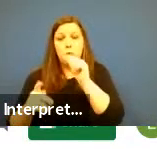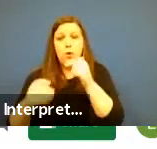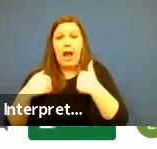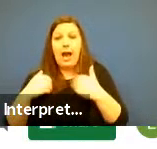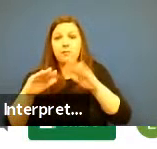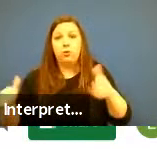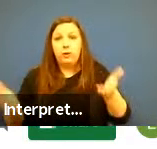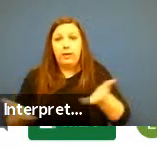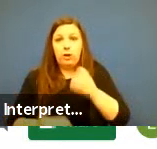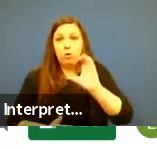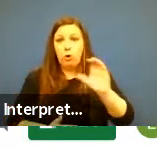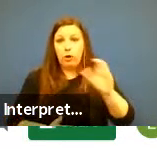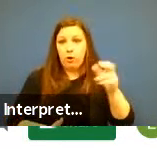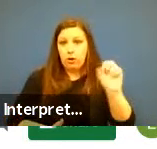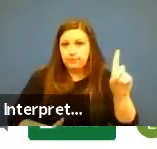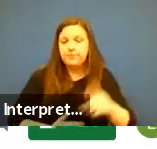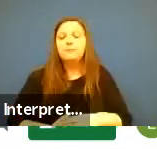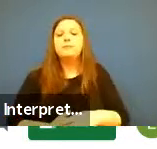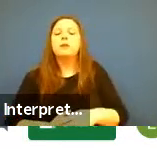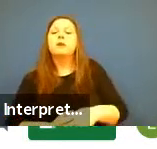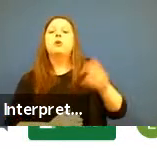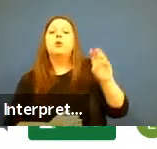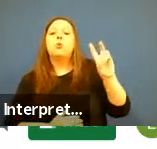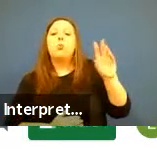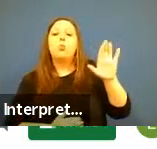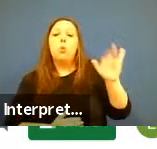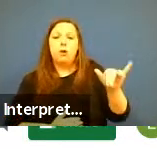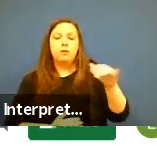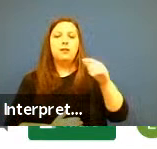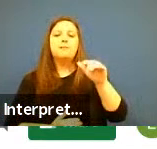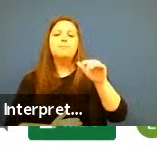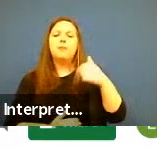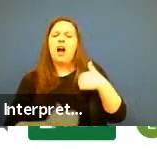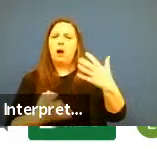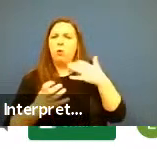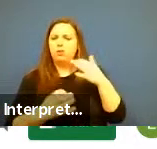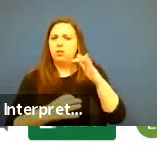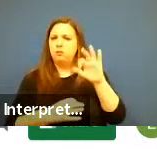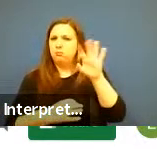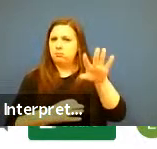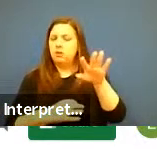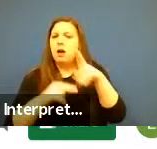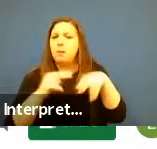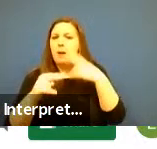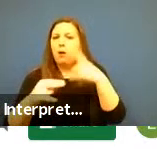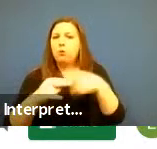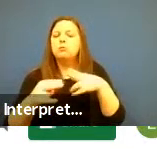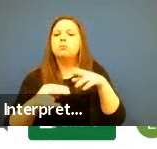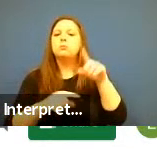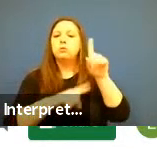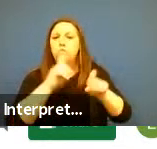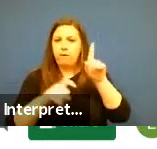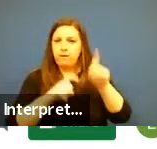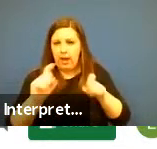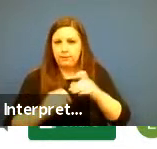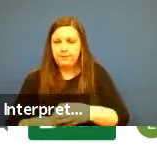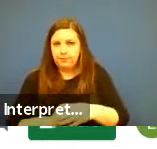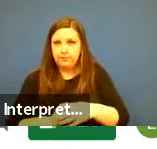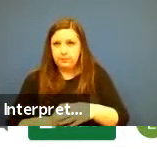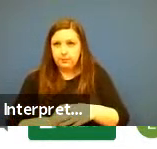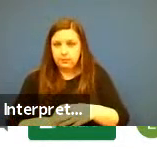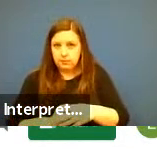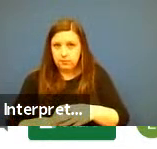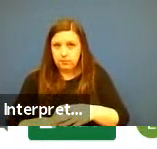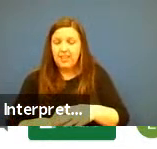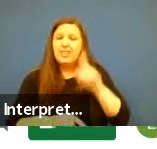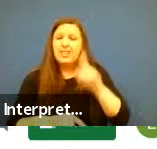I want to speak to surveys. And when you look at a survey, sometimes it could work,